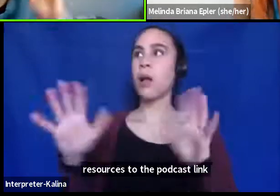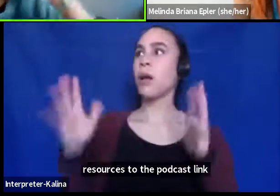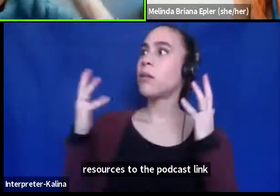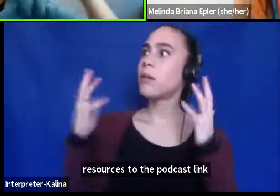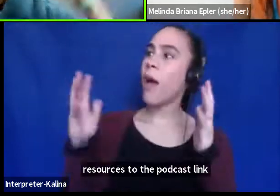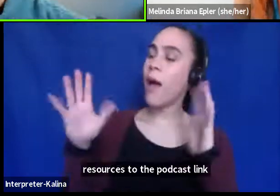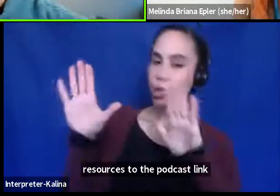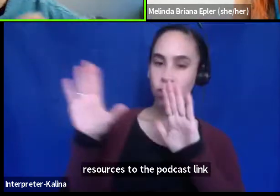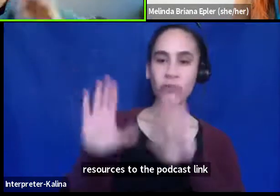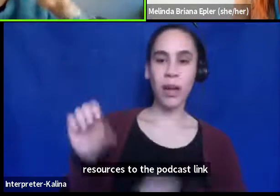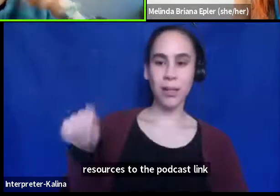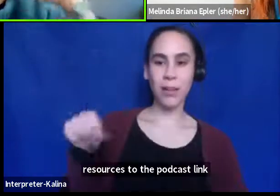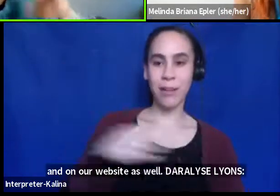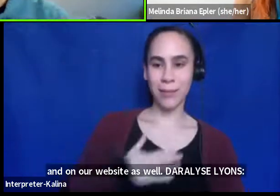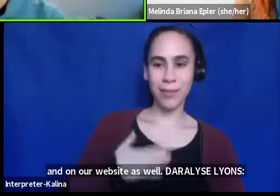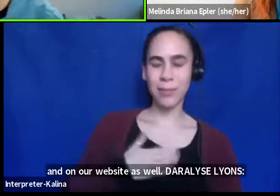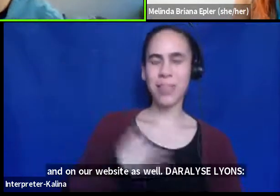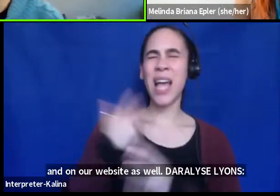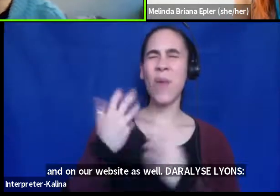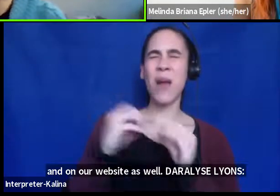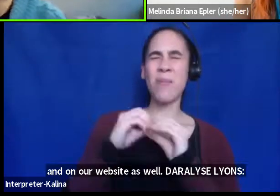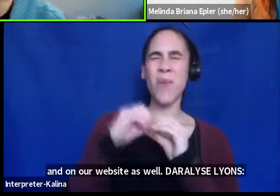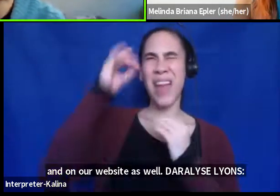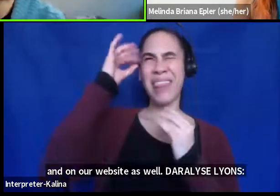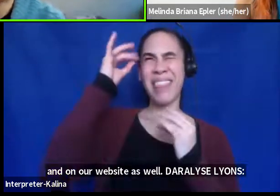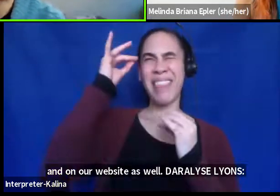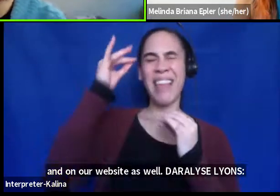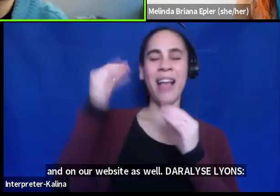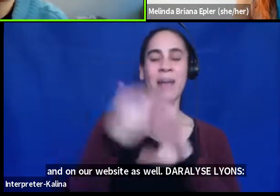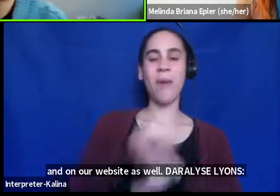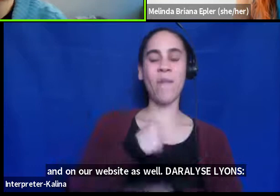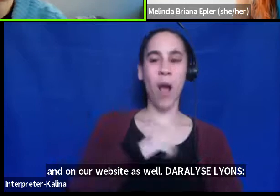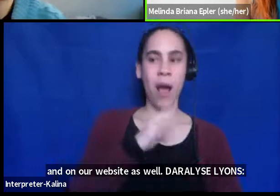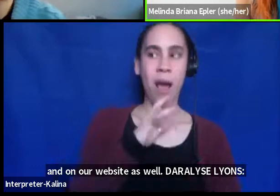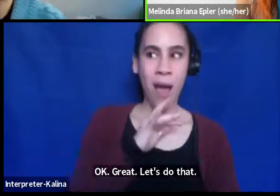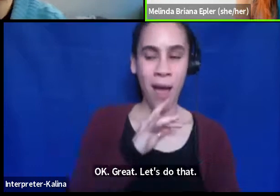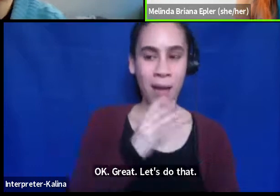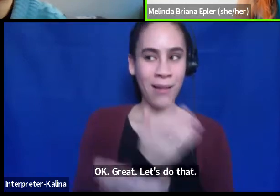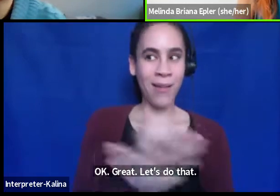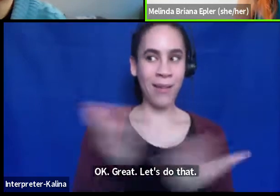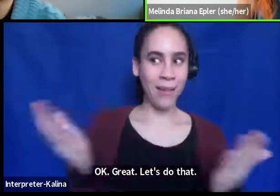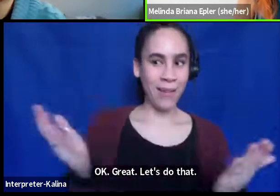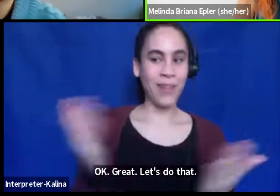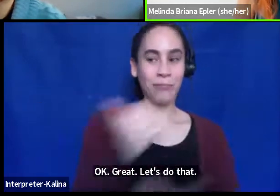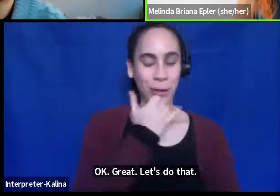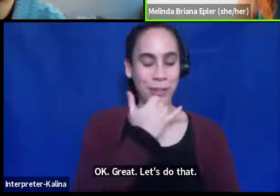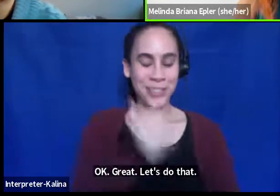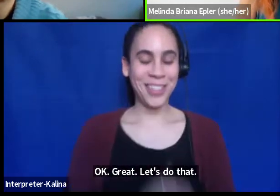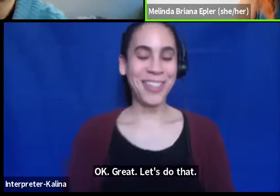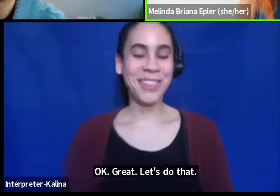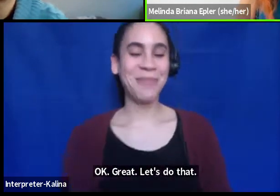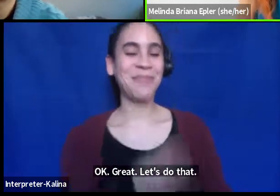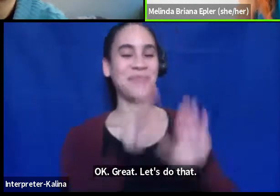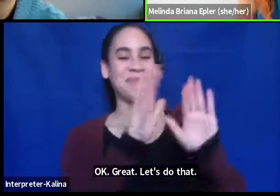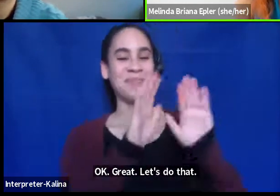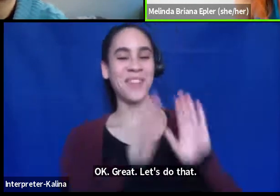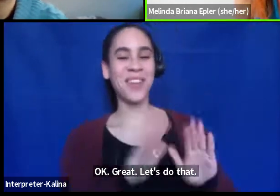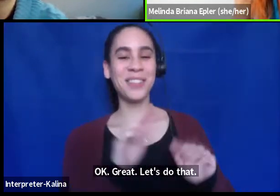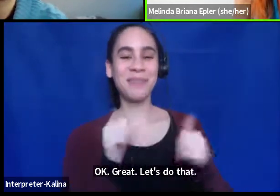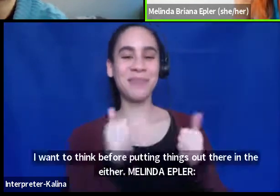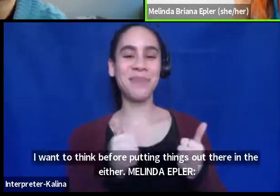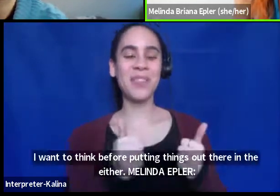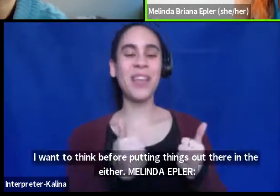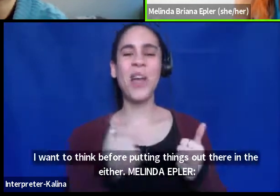let's do that, because I want to think before sort of putting things out there into the ether. Awesome. Cool. We just have a